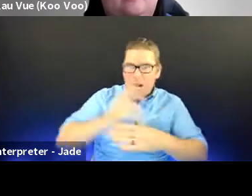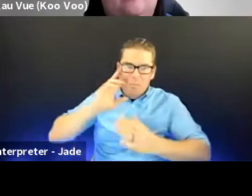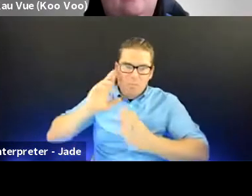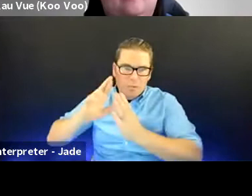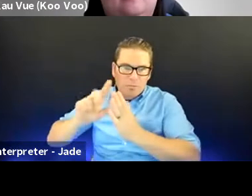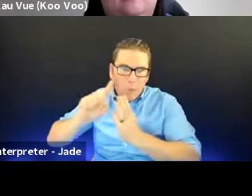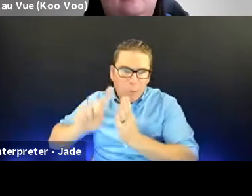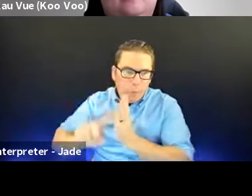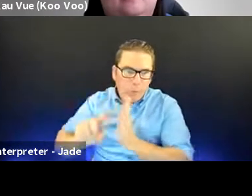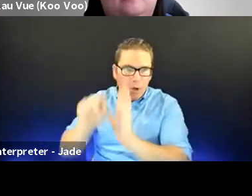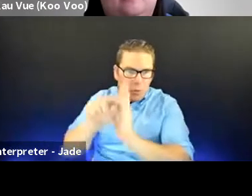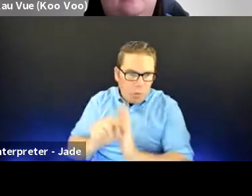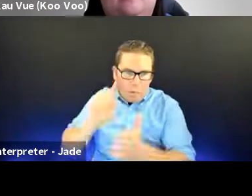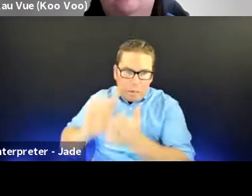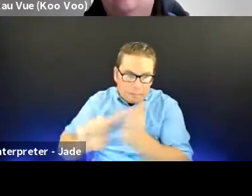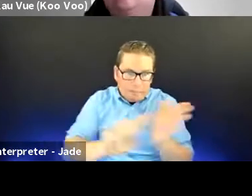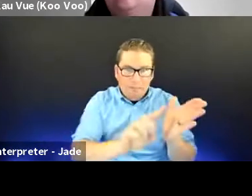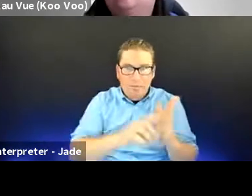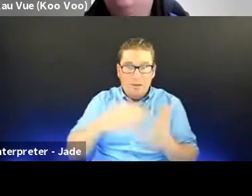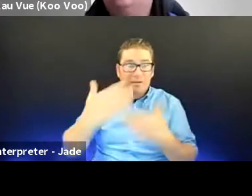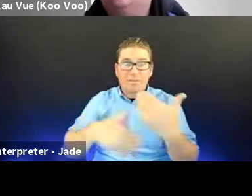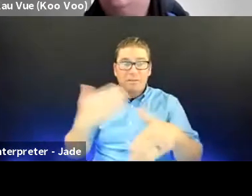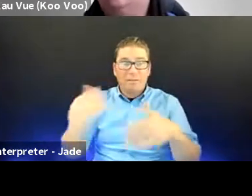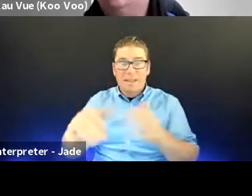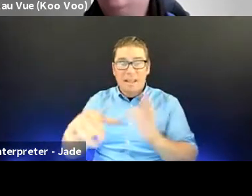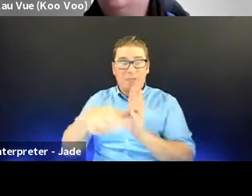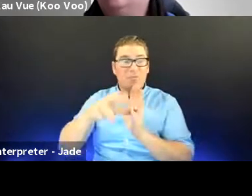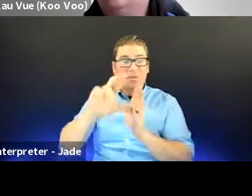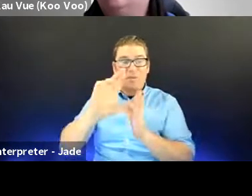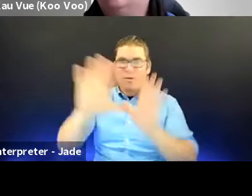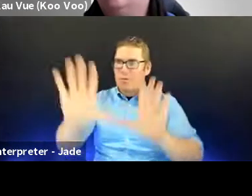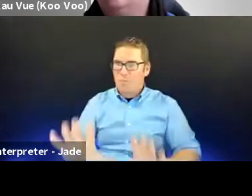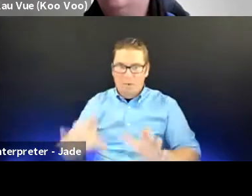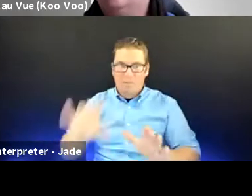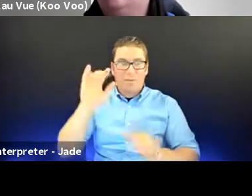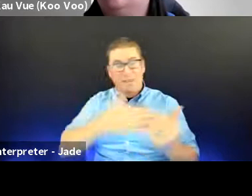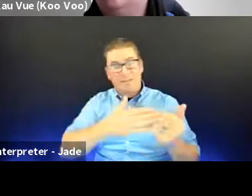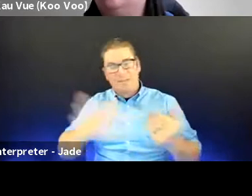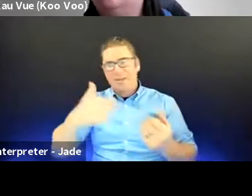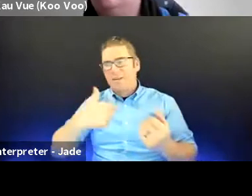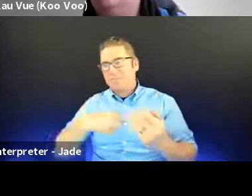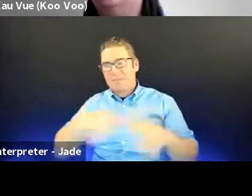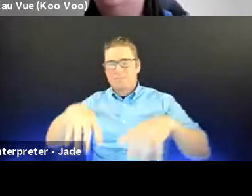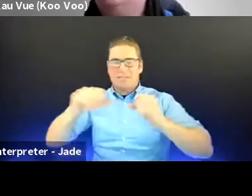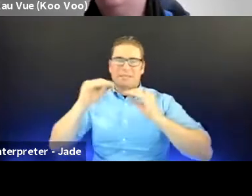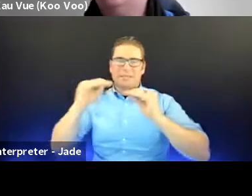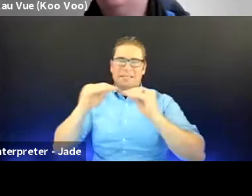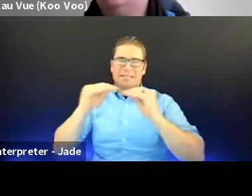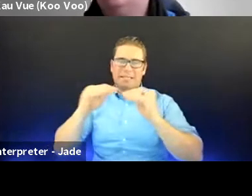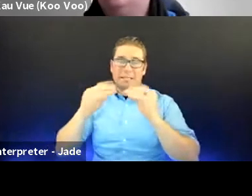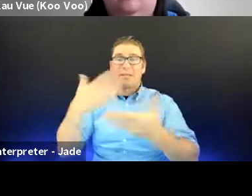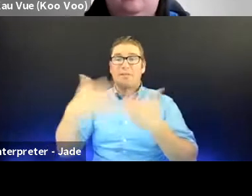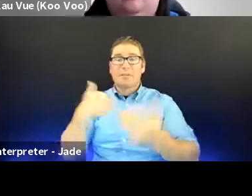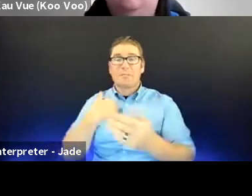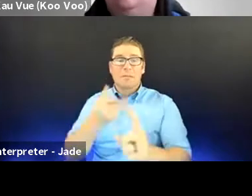the reviews were great. And after that, that opened the door to teaching. I eventually applied to teach part-time at the State Center Community